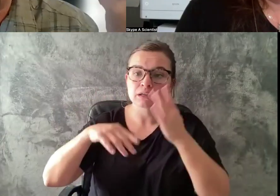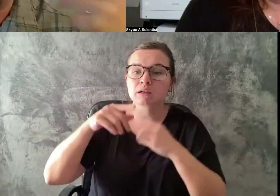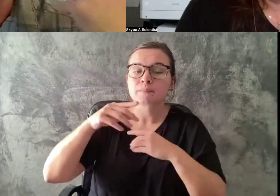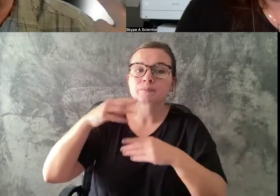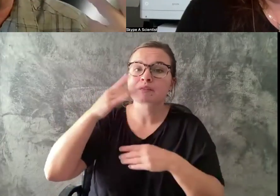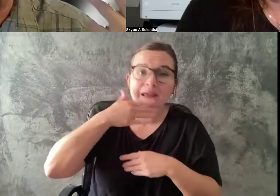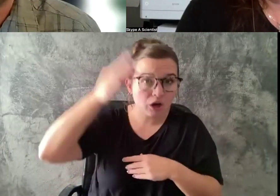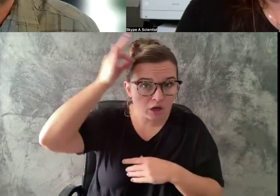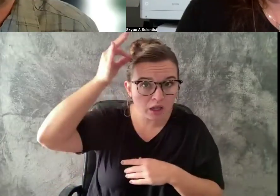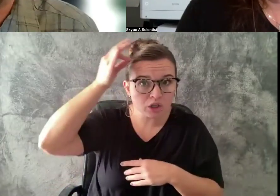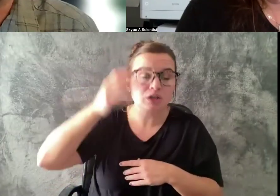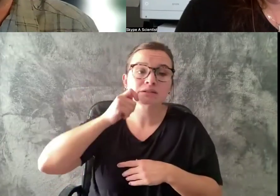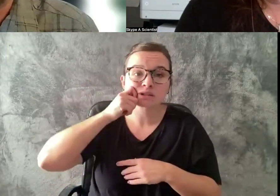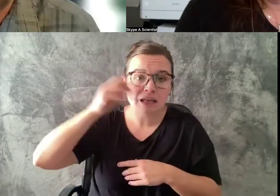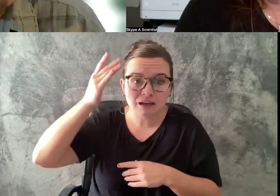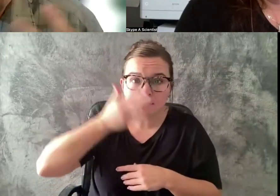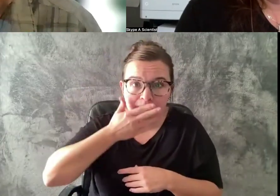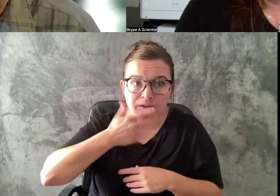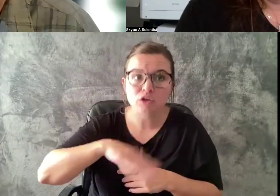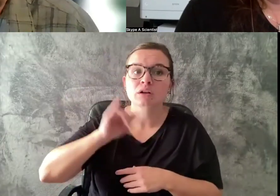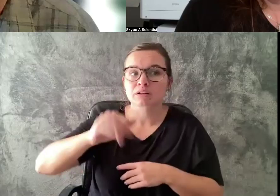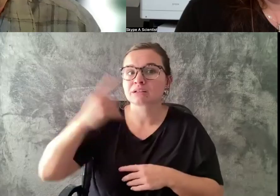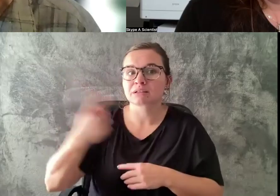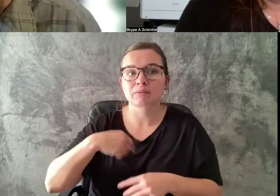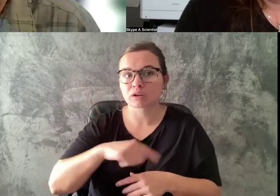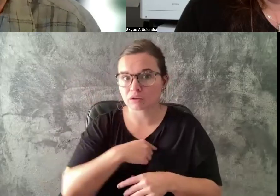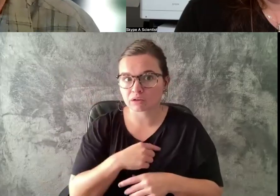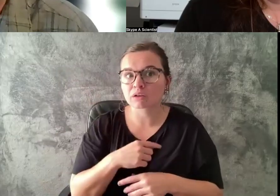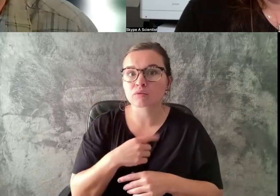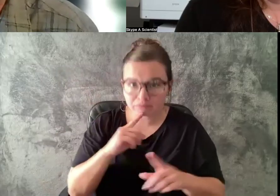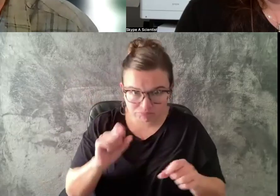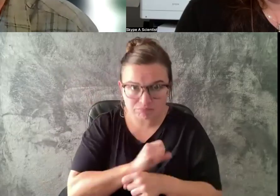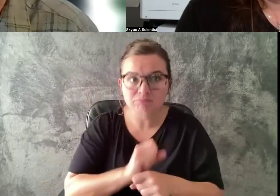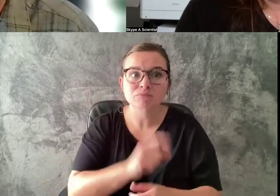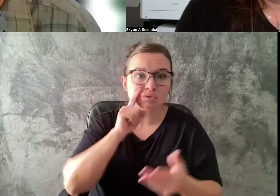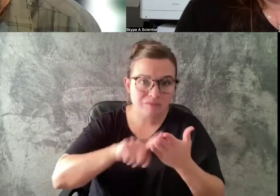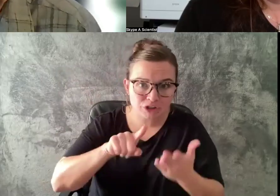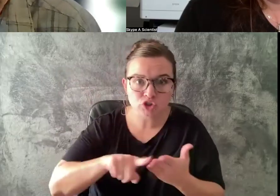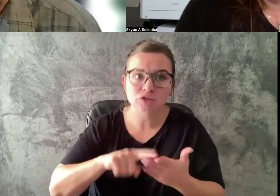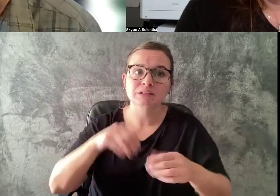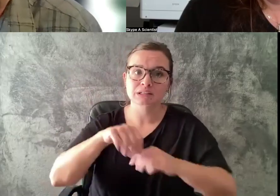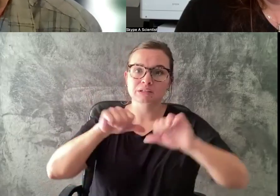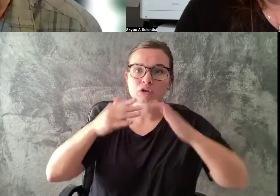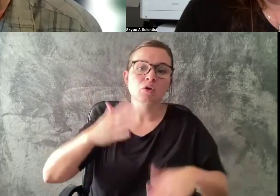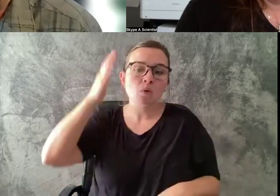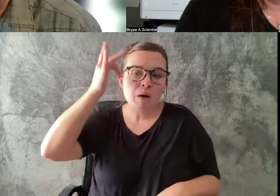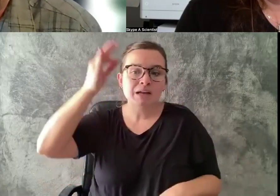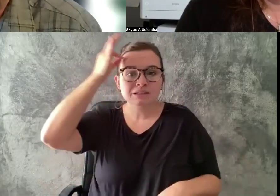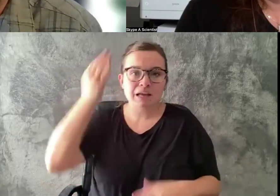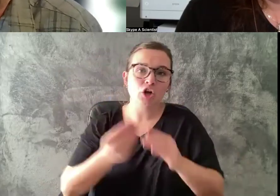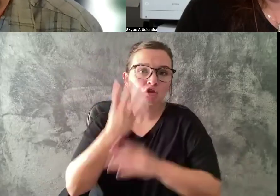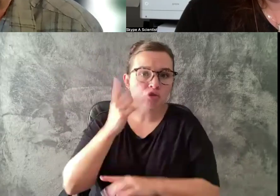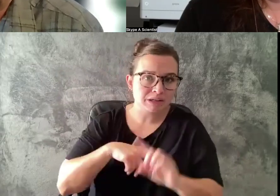hair color and skin color. And this is something where, like, is of active research among scientists. Why does hair grow